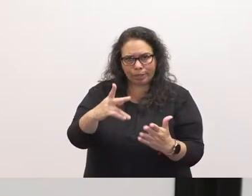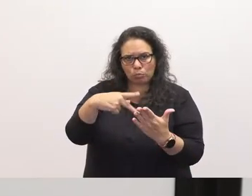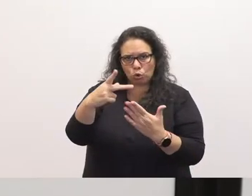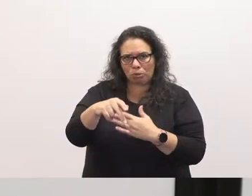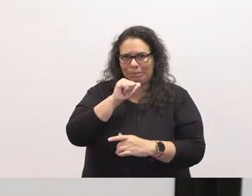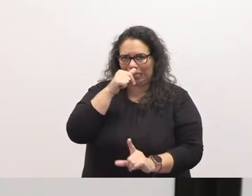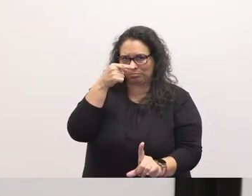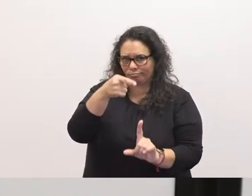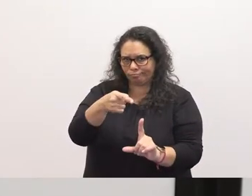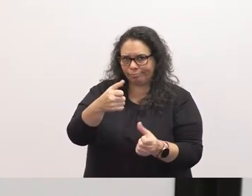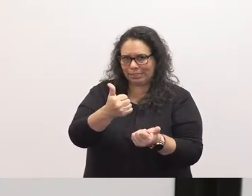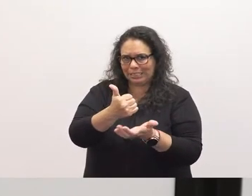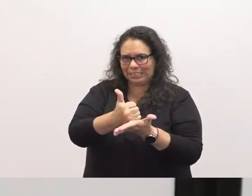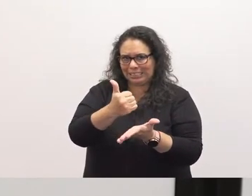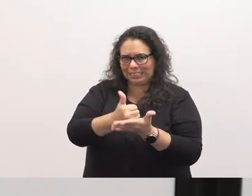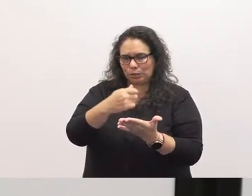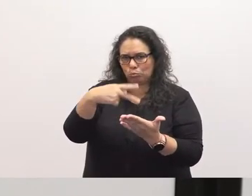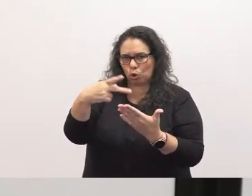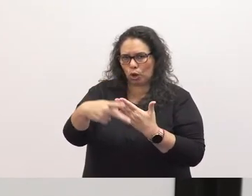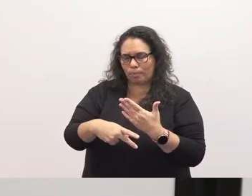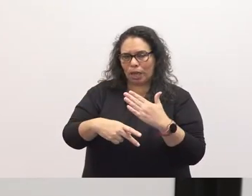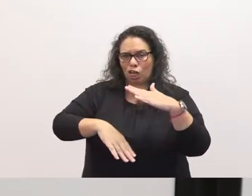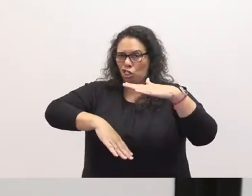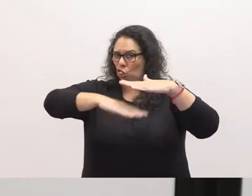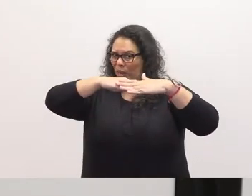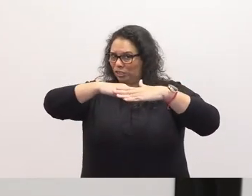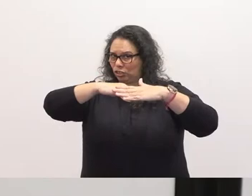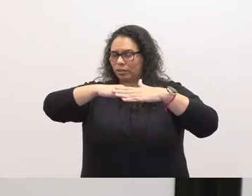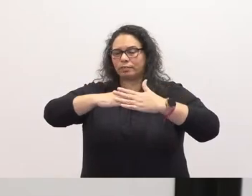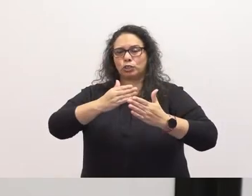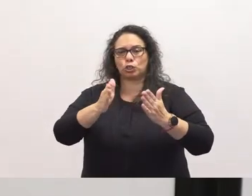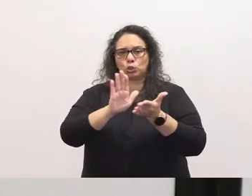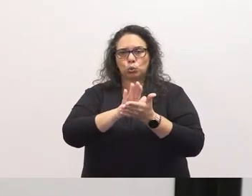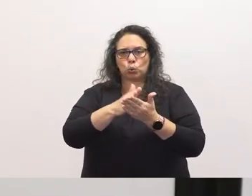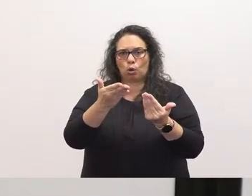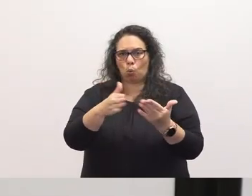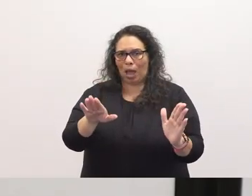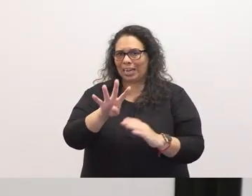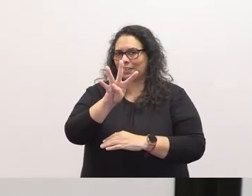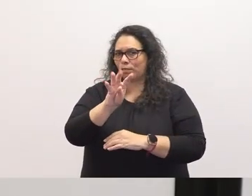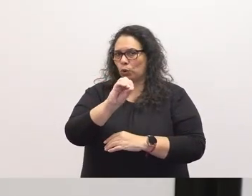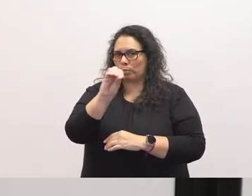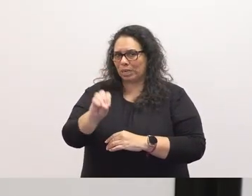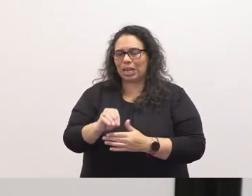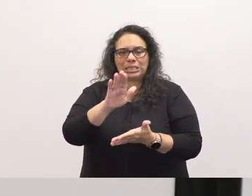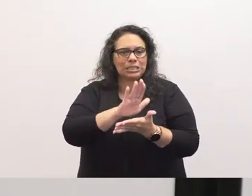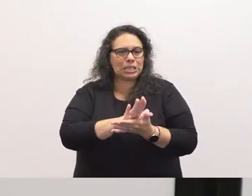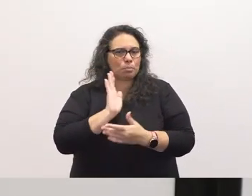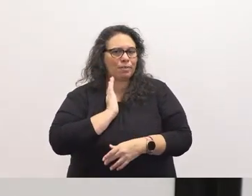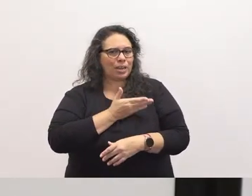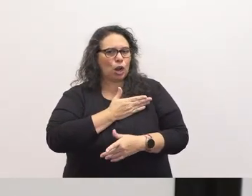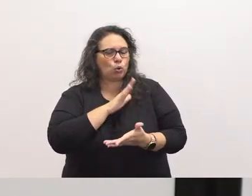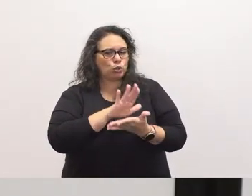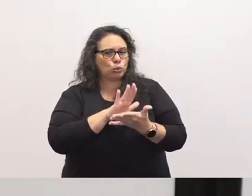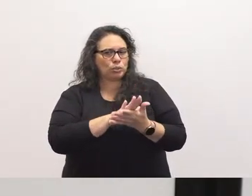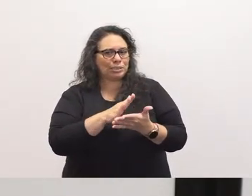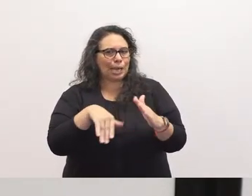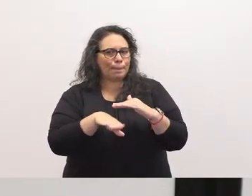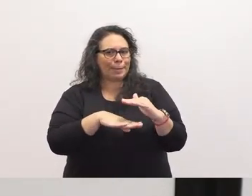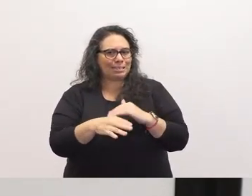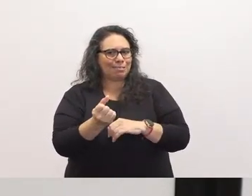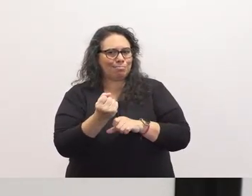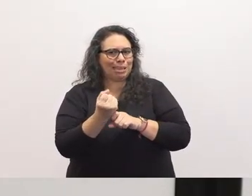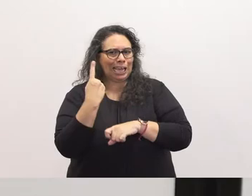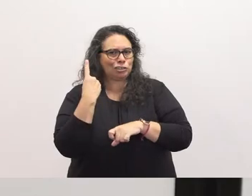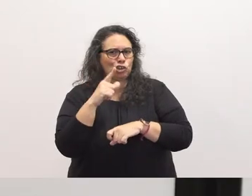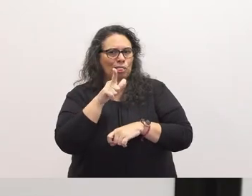targeted assistance program. Okay. So the threshold for the school-wide program is 40%. Yeah. Some of our schools, based on last year's lunch applications, fell